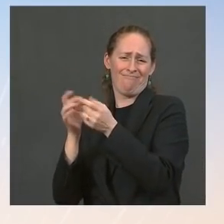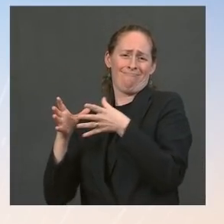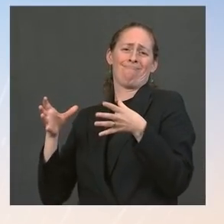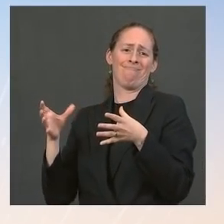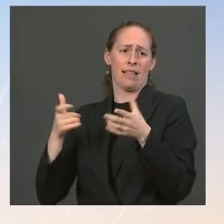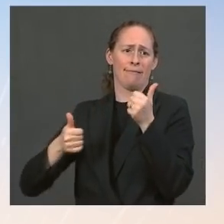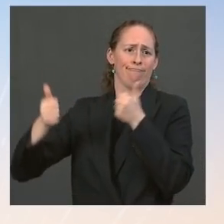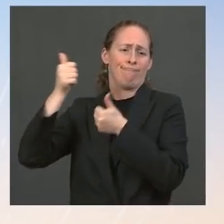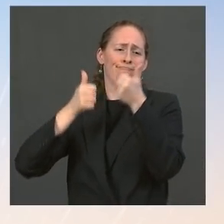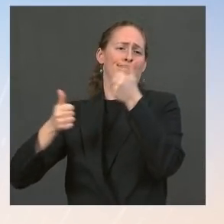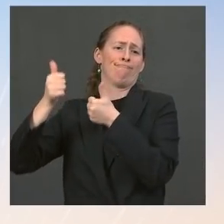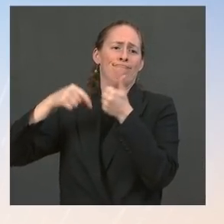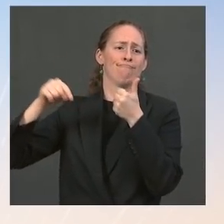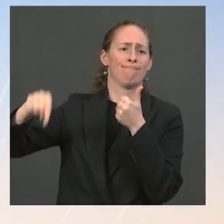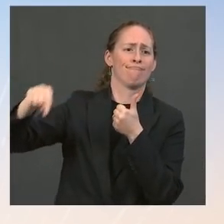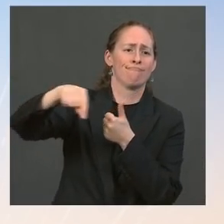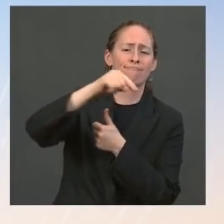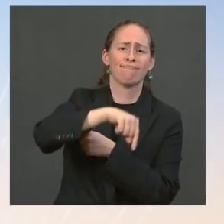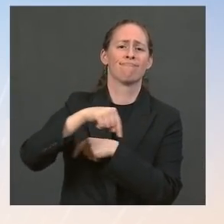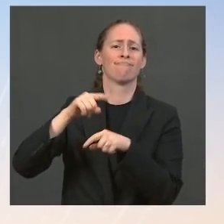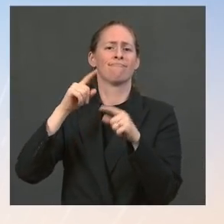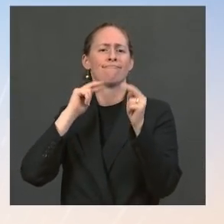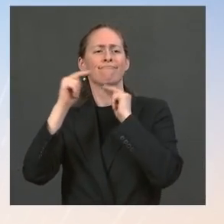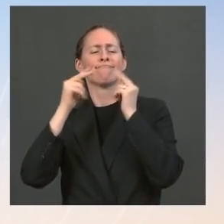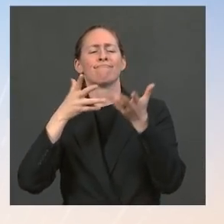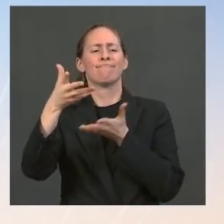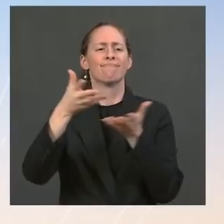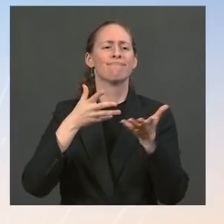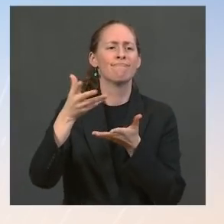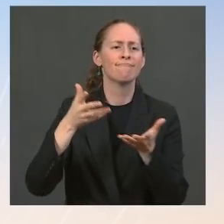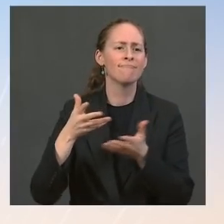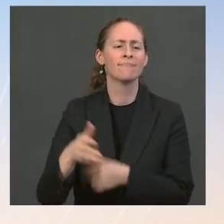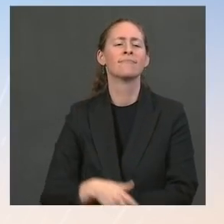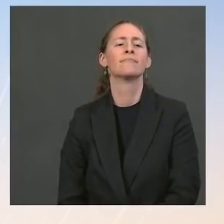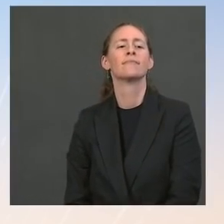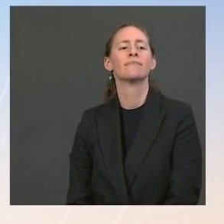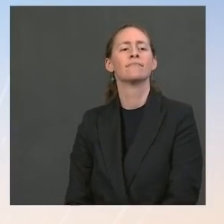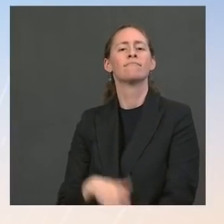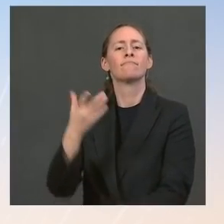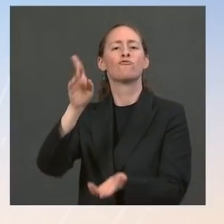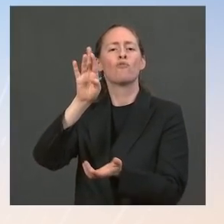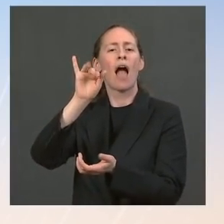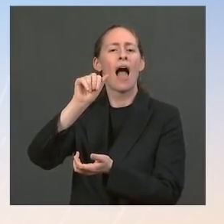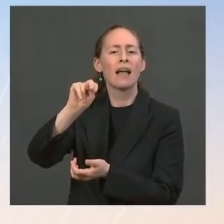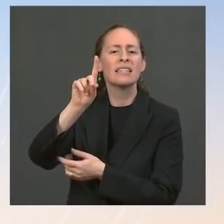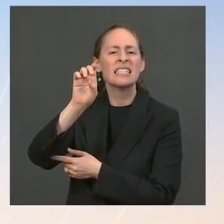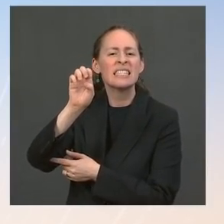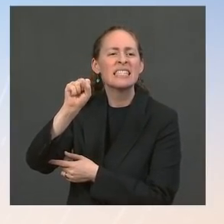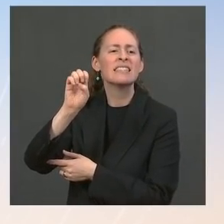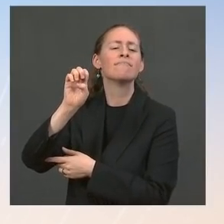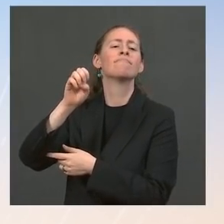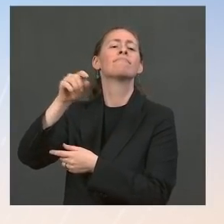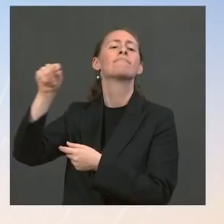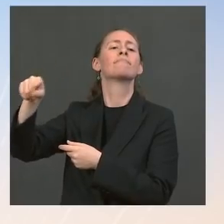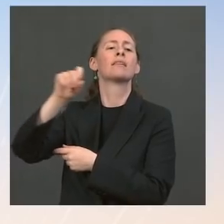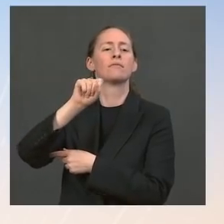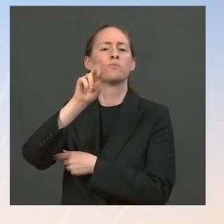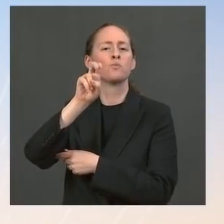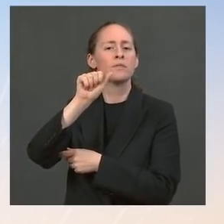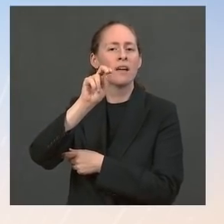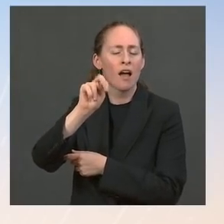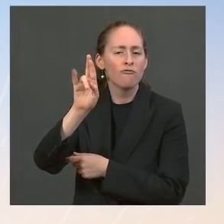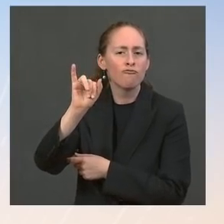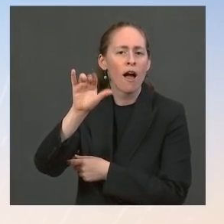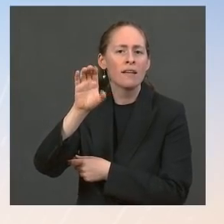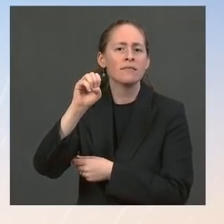Ricchetti or Louisa Terrell, Brian Deese, Susan Rice. What he's asked his team to do, including the policy members, which people don't always factor